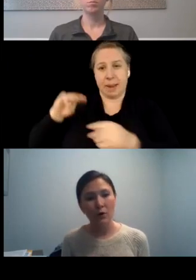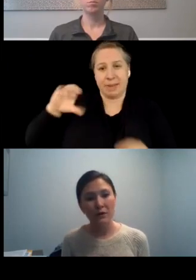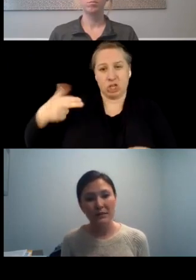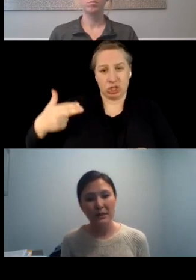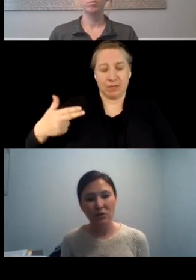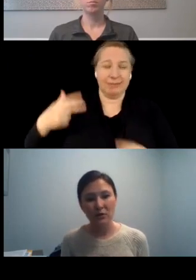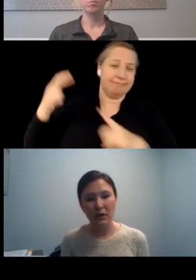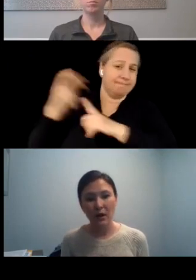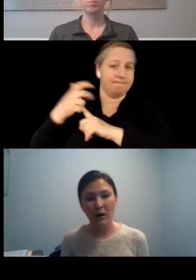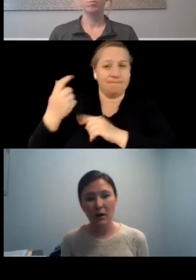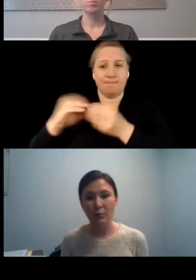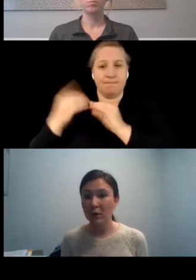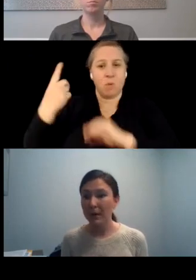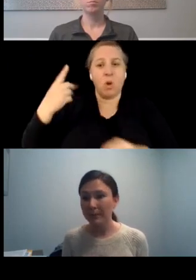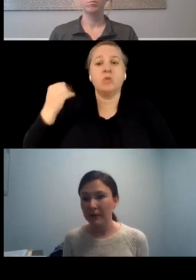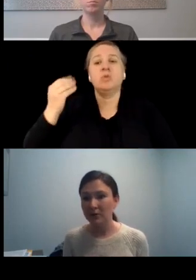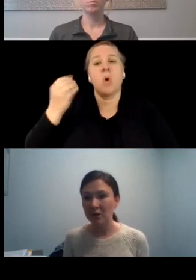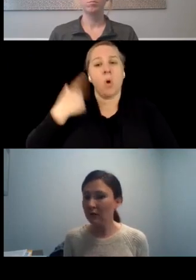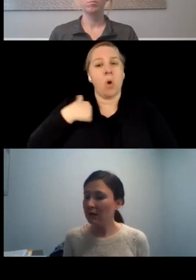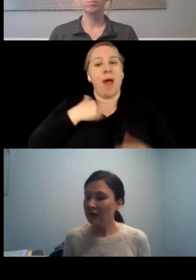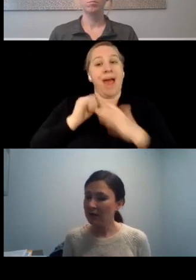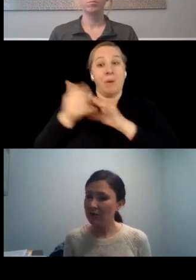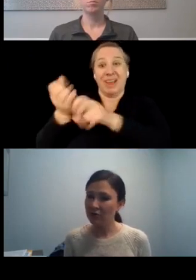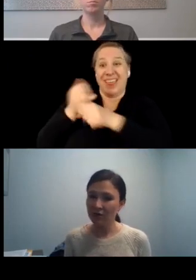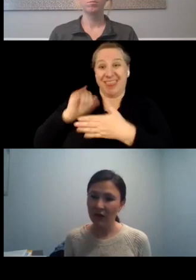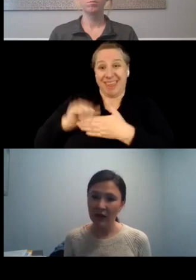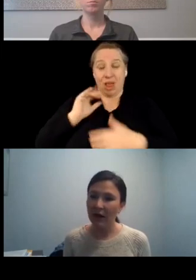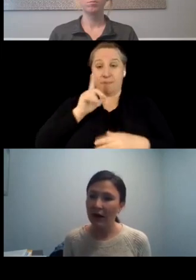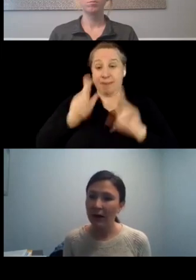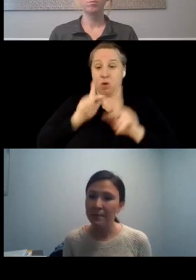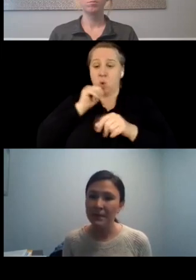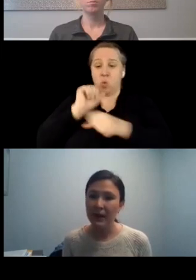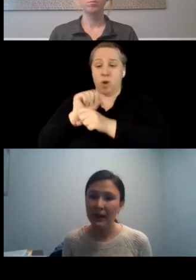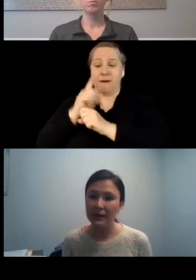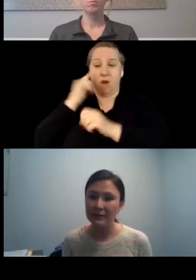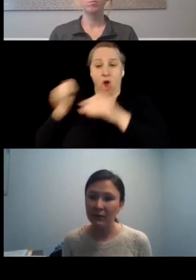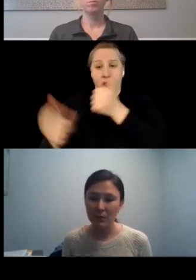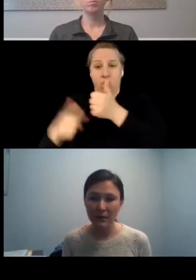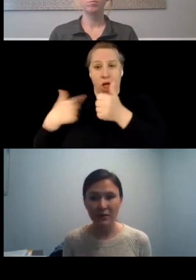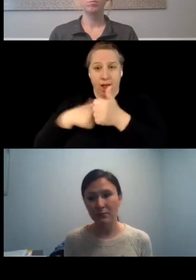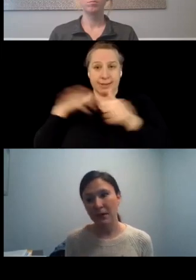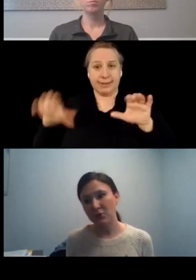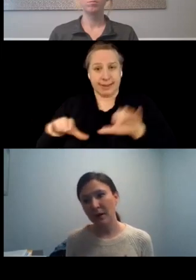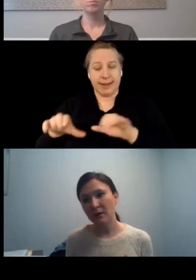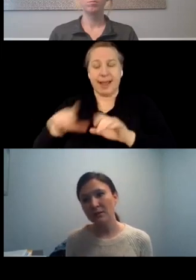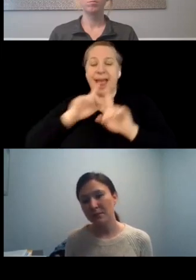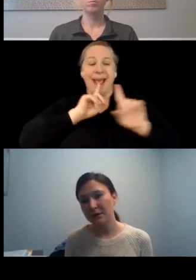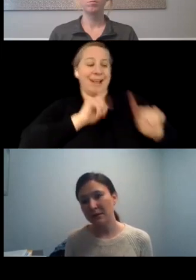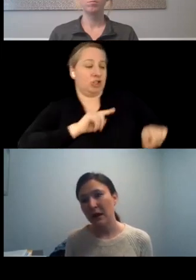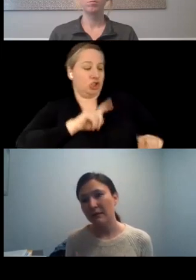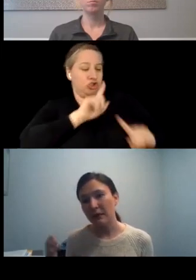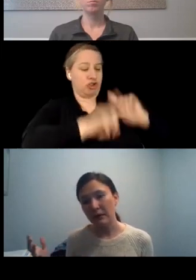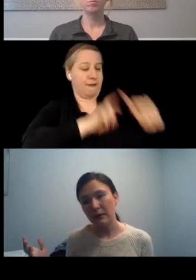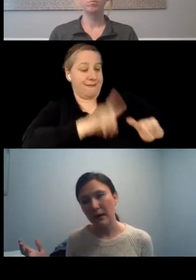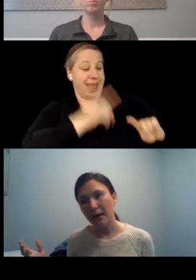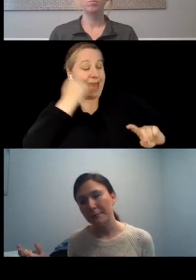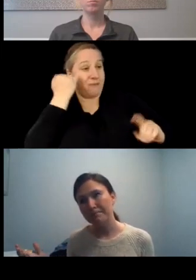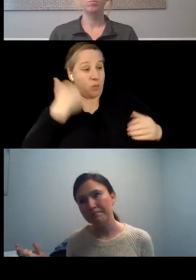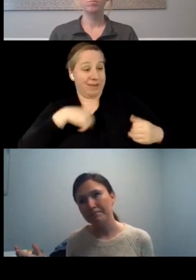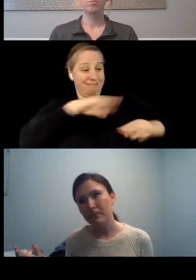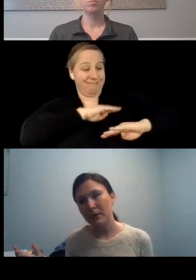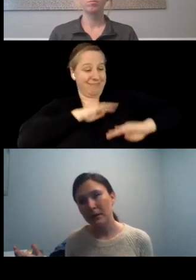that award is essentially our employee population does a survey, and if we meet certain benchmarks based on